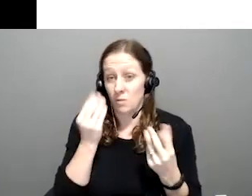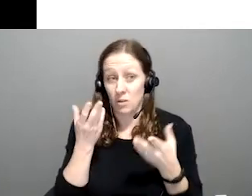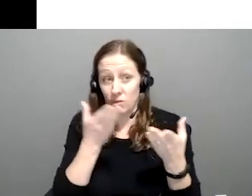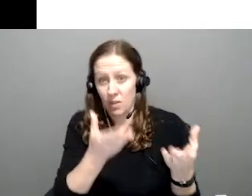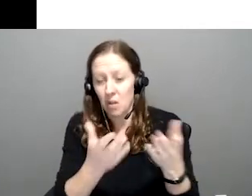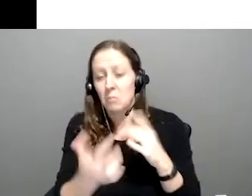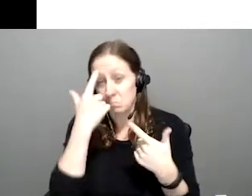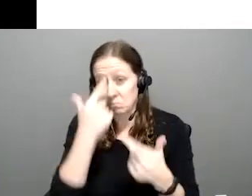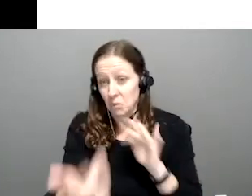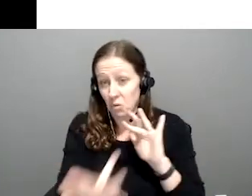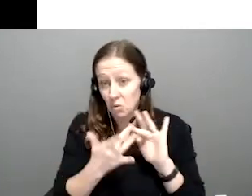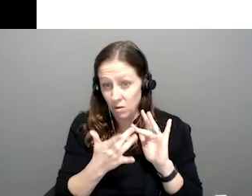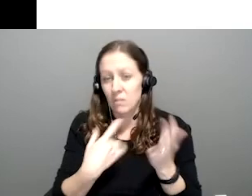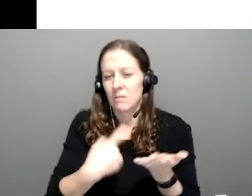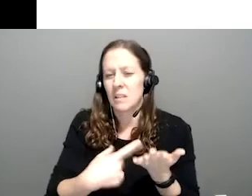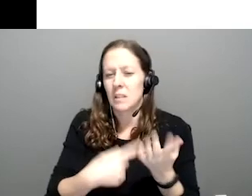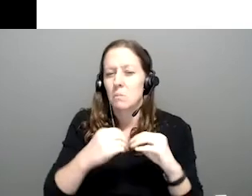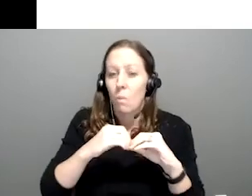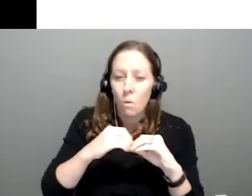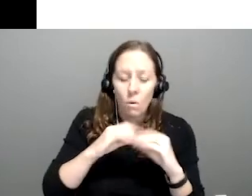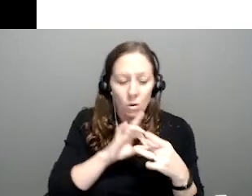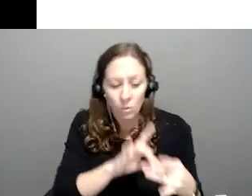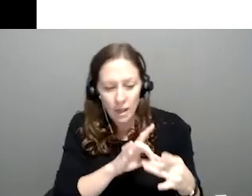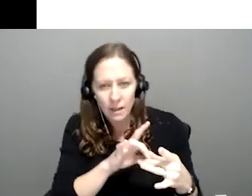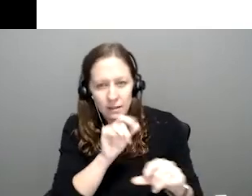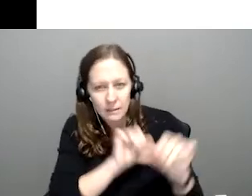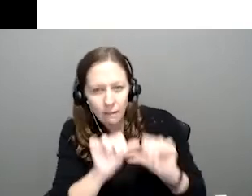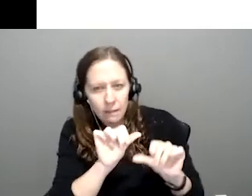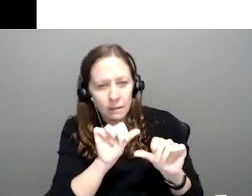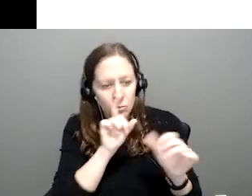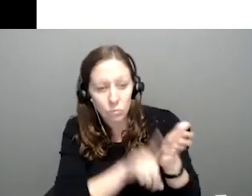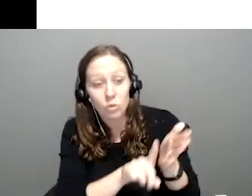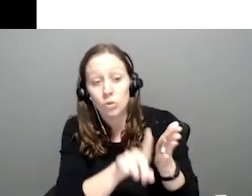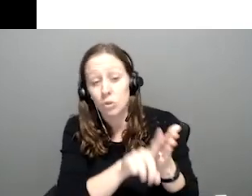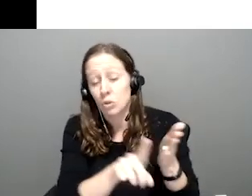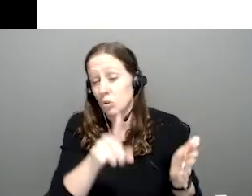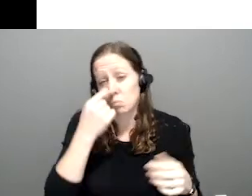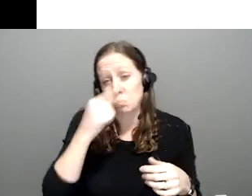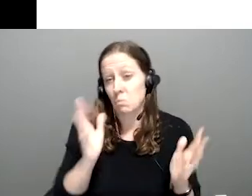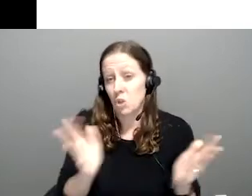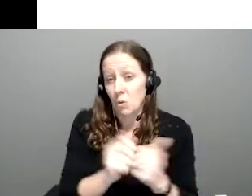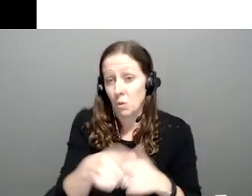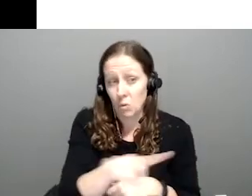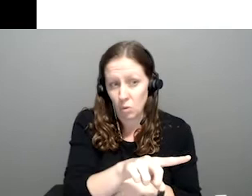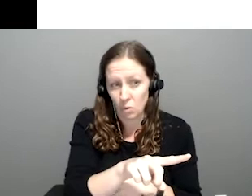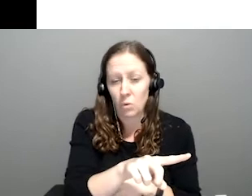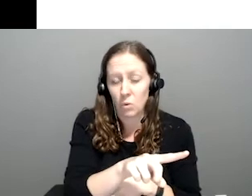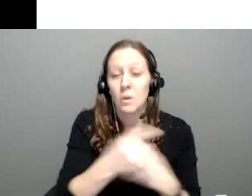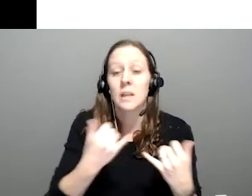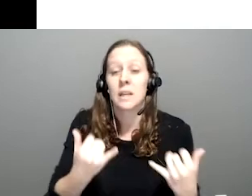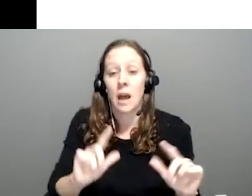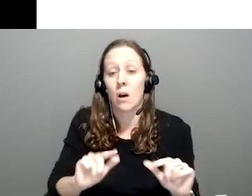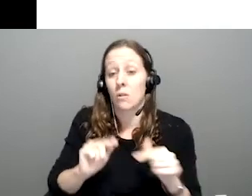out and talk more about some of the science on this topic, I'd be happy to chat with any of you. So I'm going to hand it over to Pinder